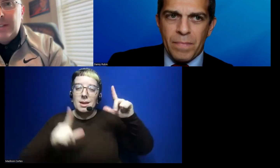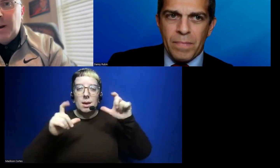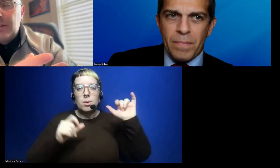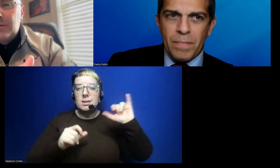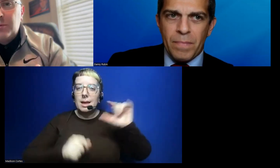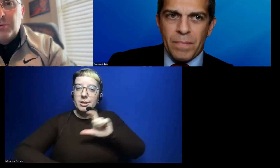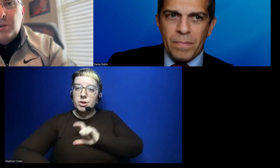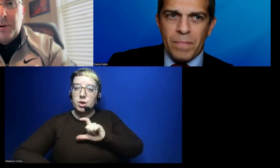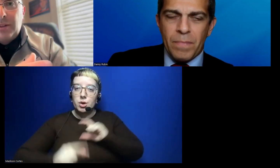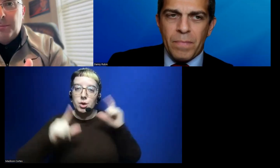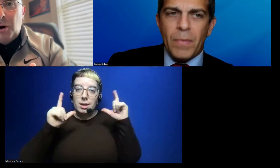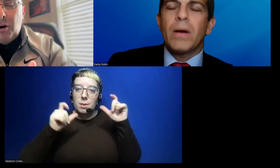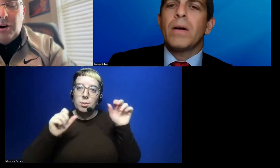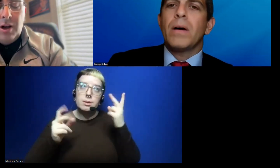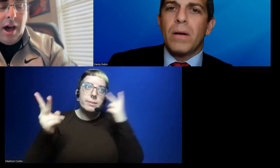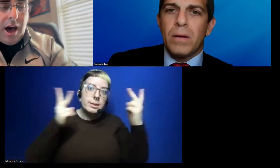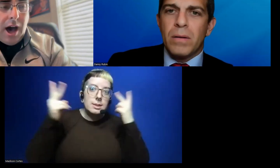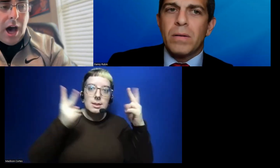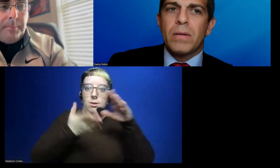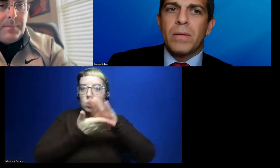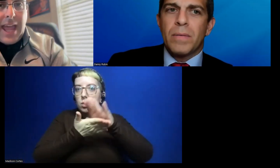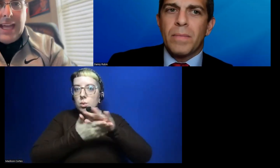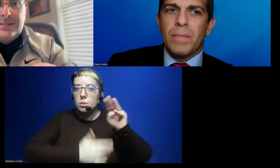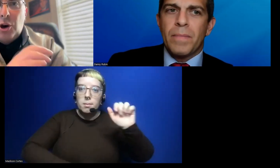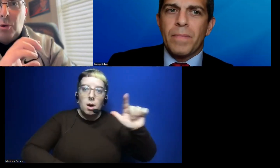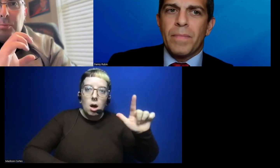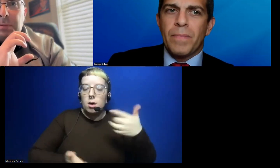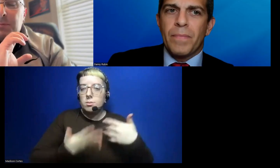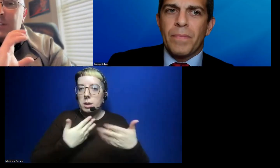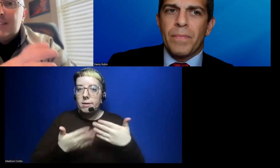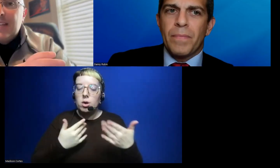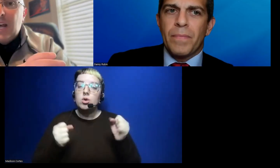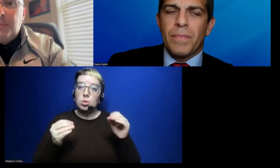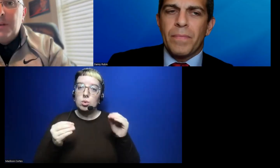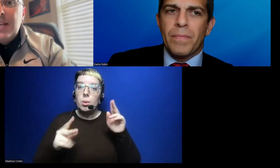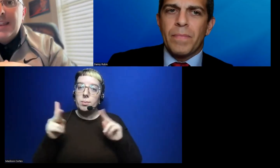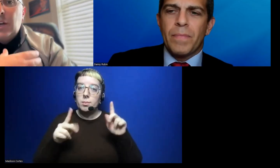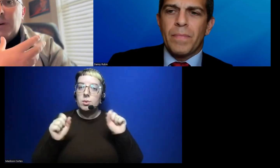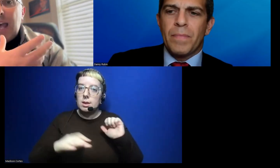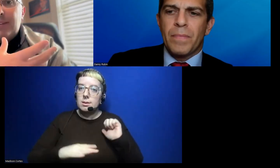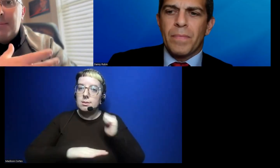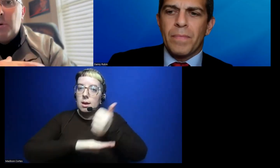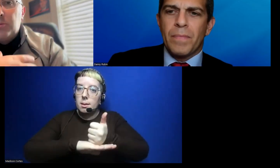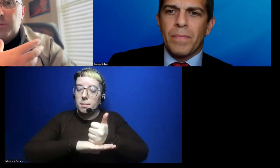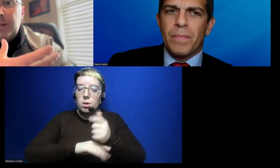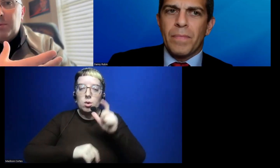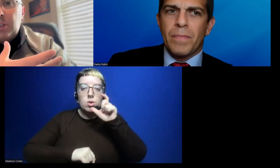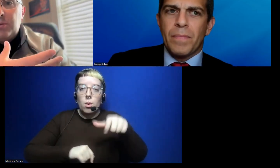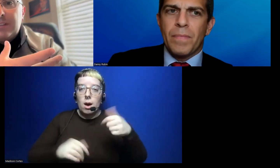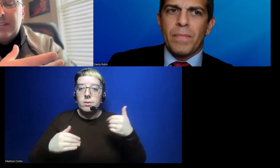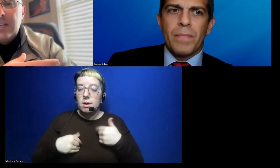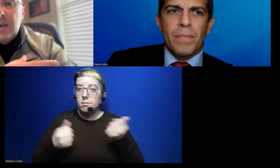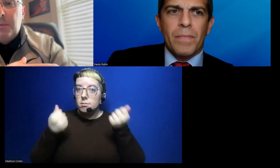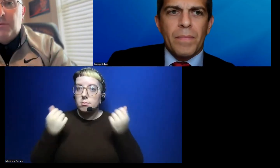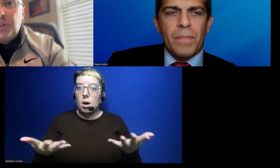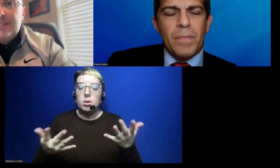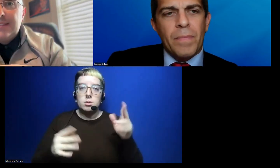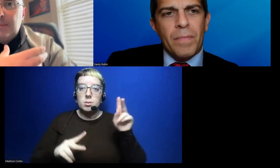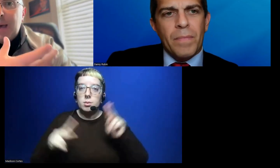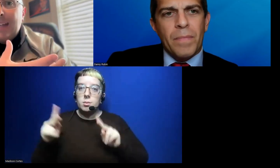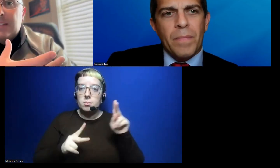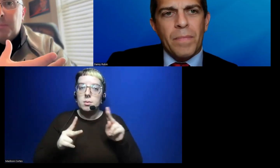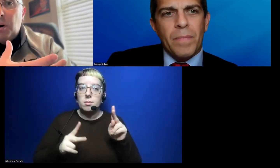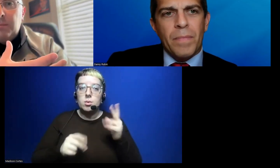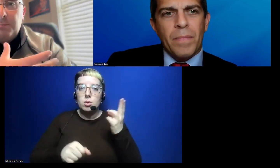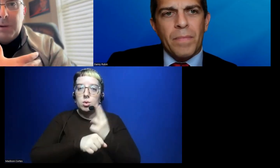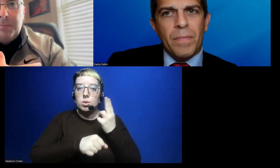you may see around the school, around the mall. Ah, And so people can set up, they don't have to have multiple people using. But for instance,